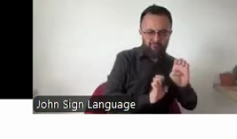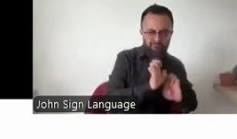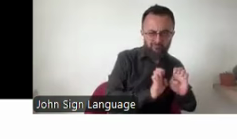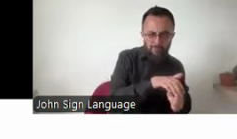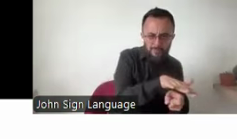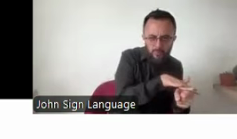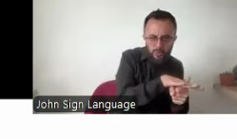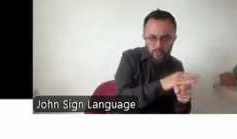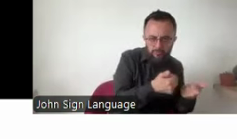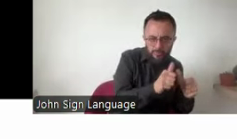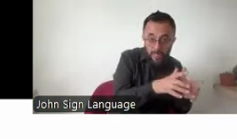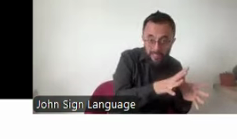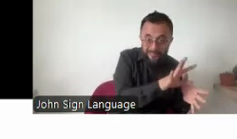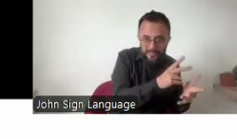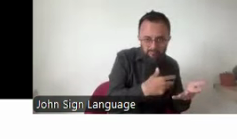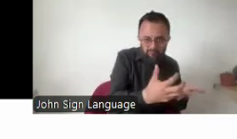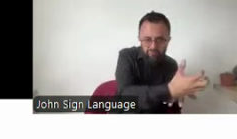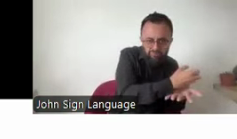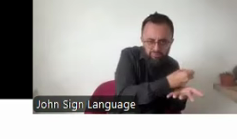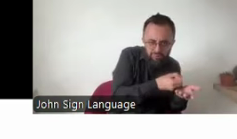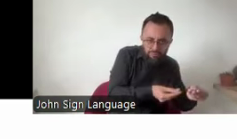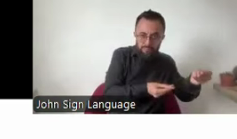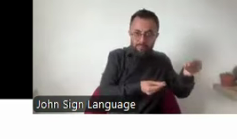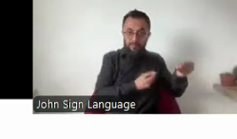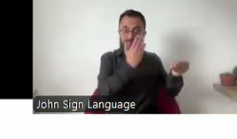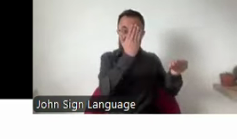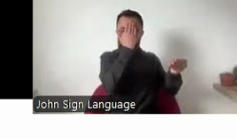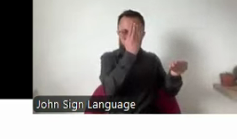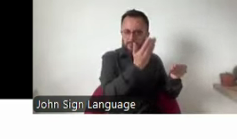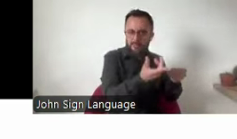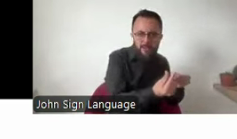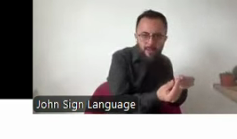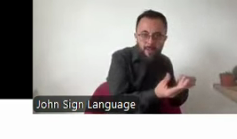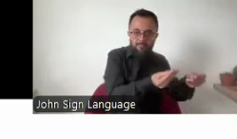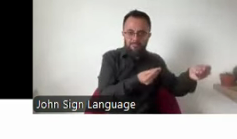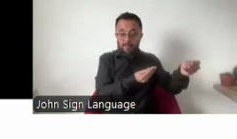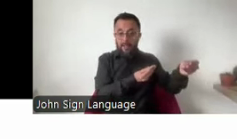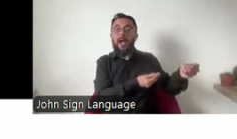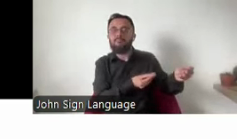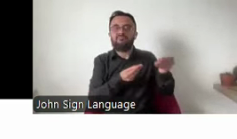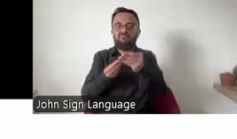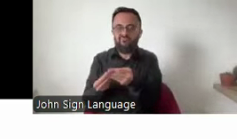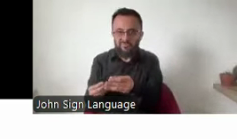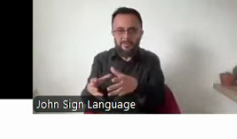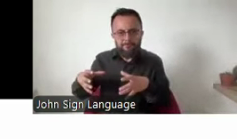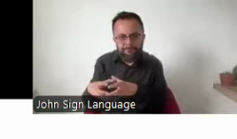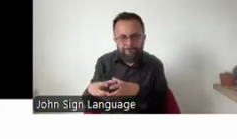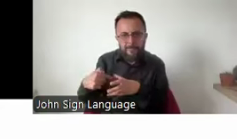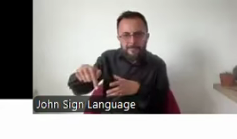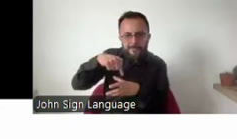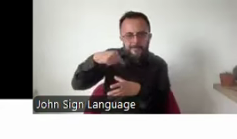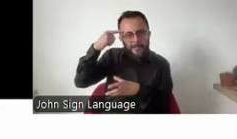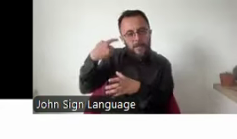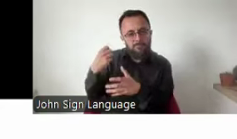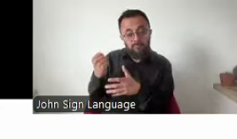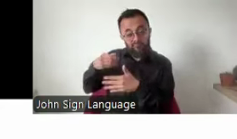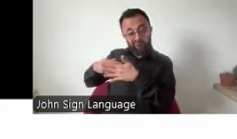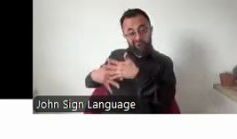or to be prioritized. And together weighing the pros and cons about